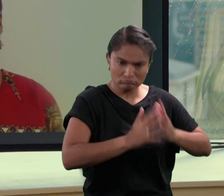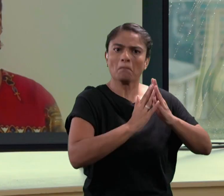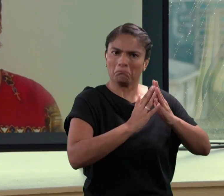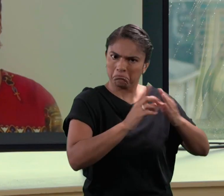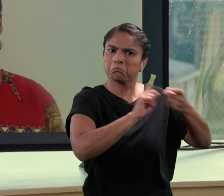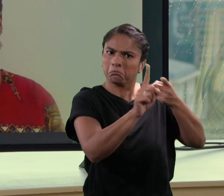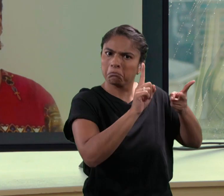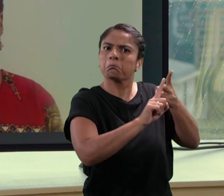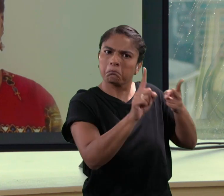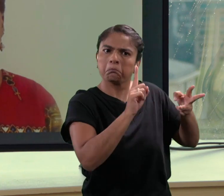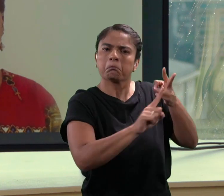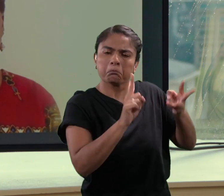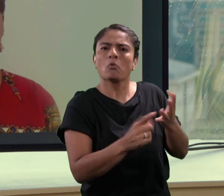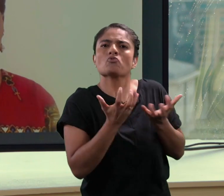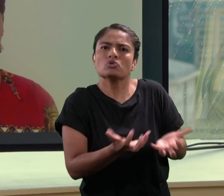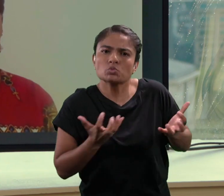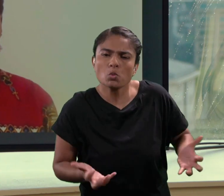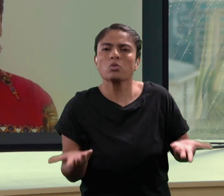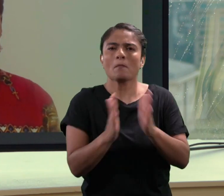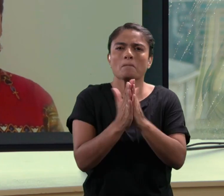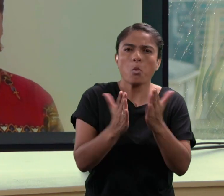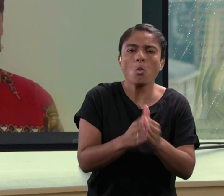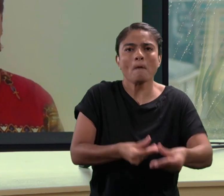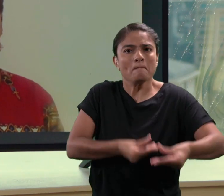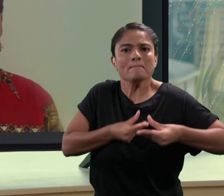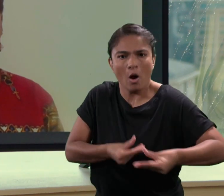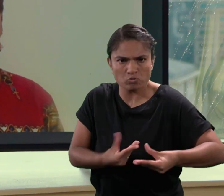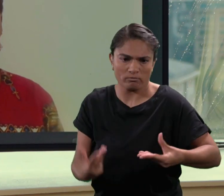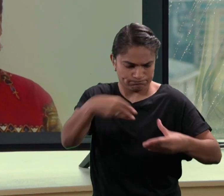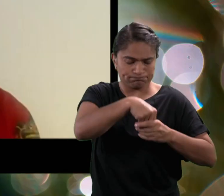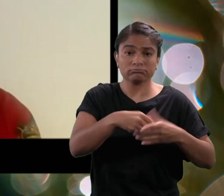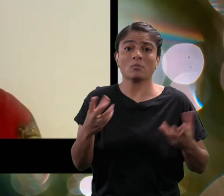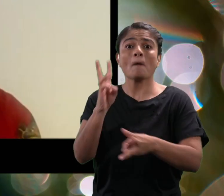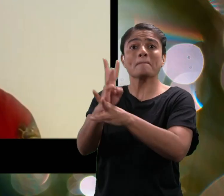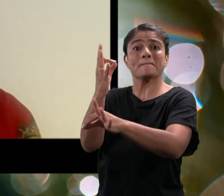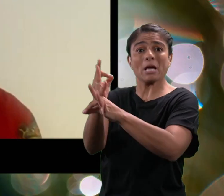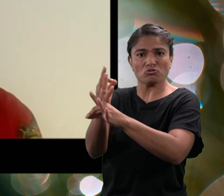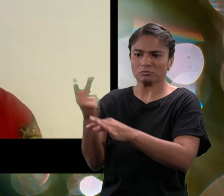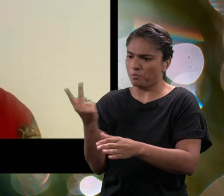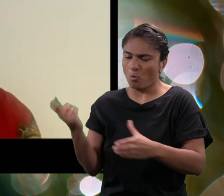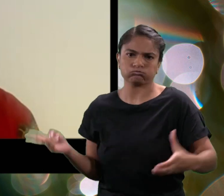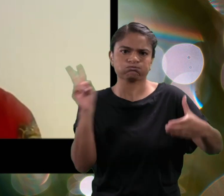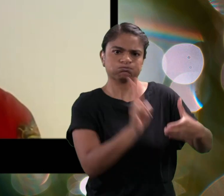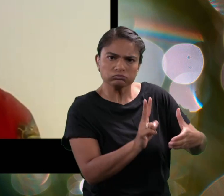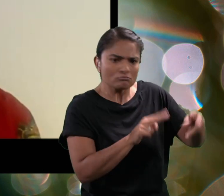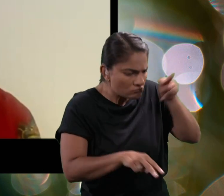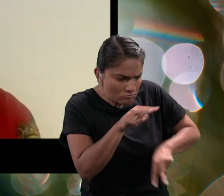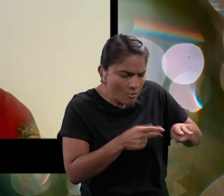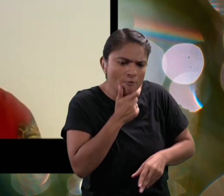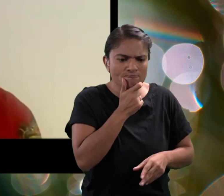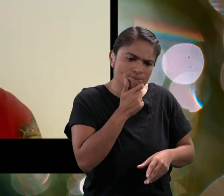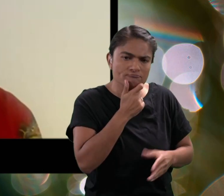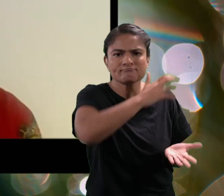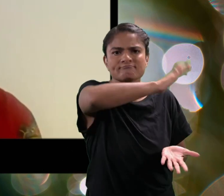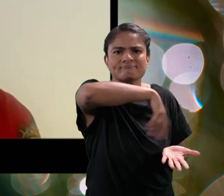They've developed quite a number of resources, books and manuals that both parents and